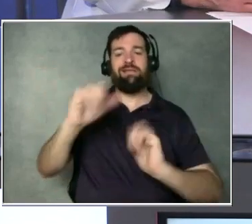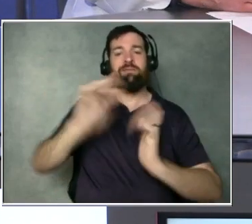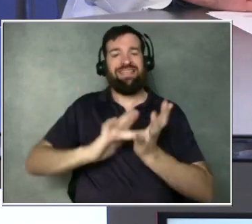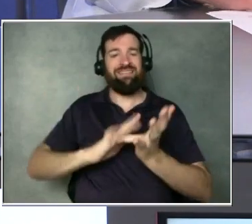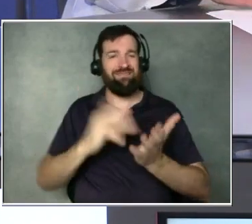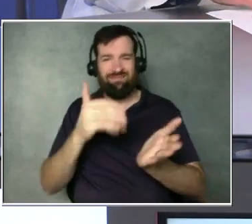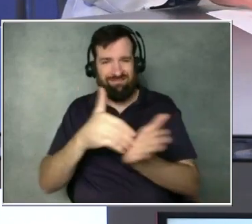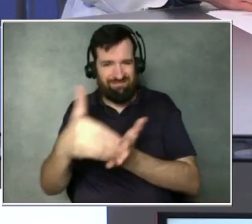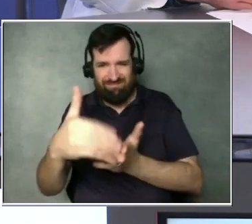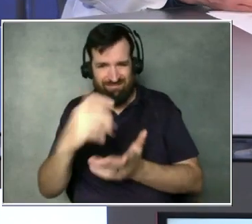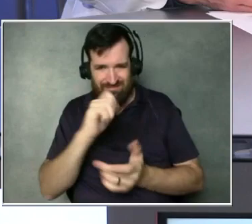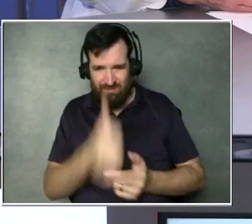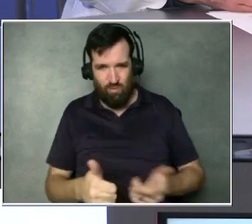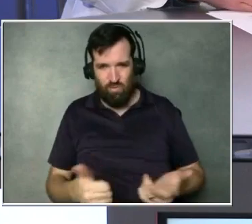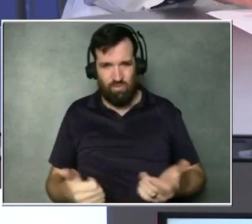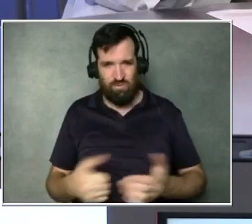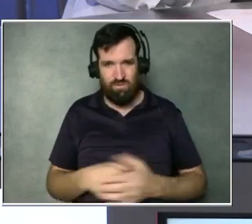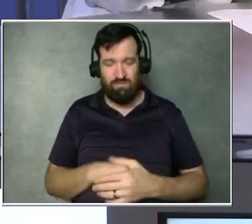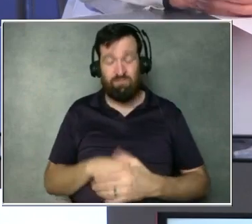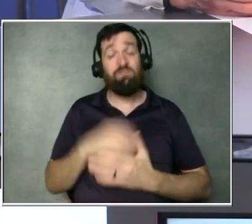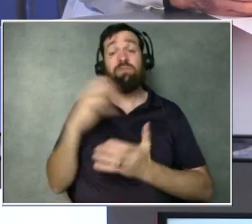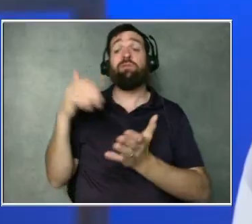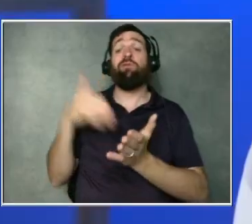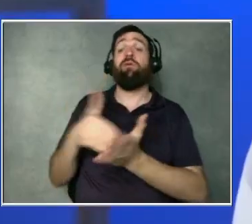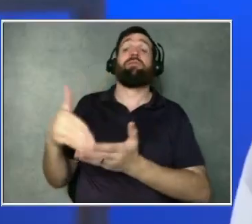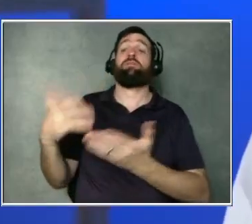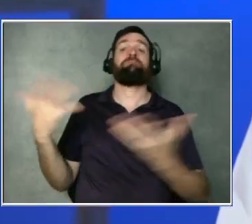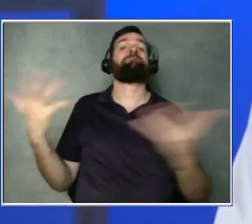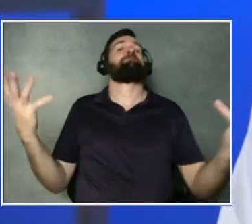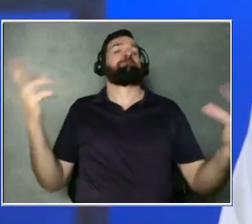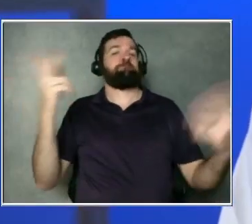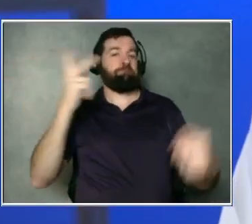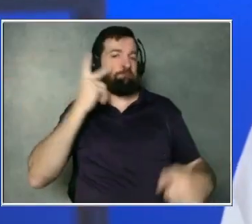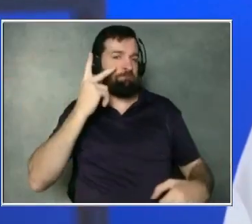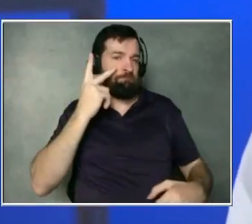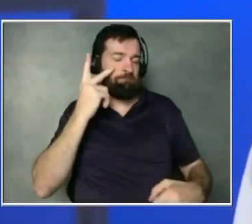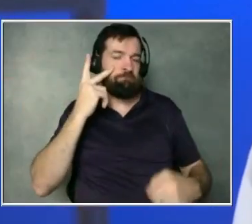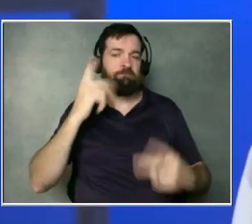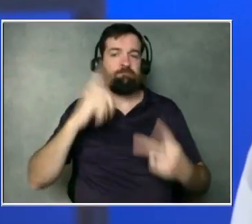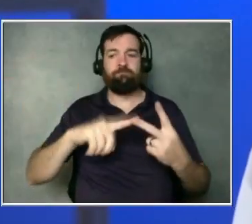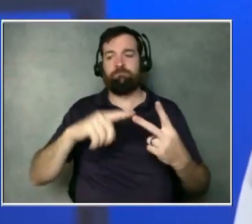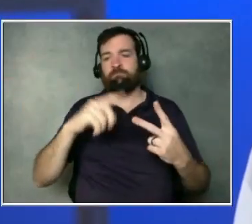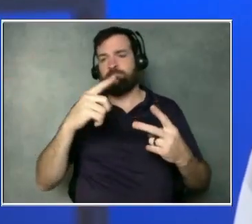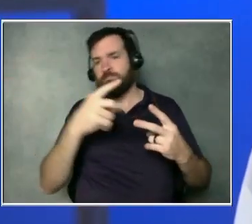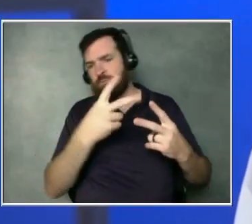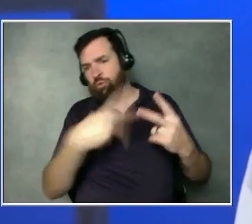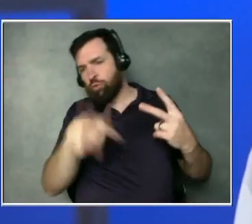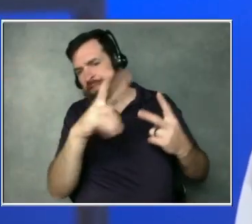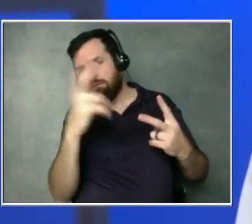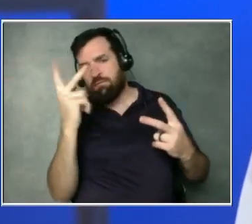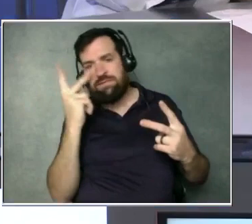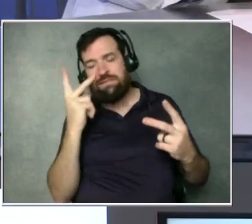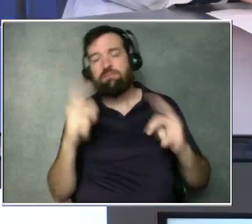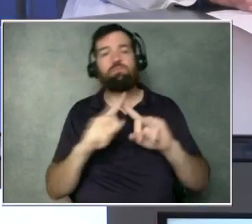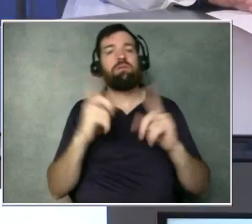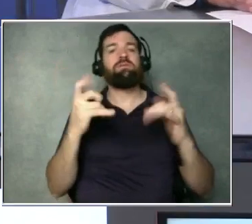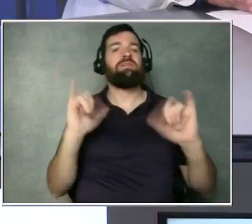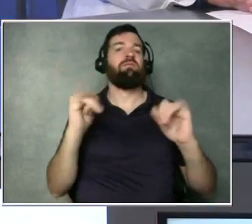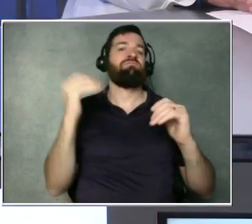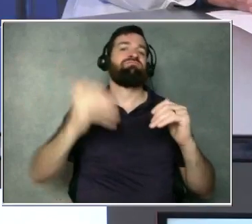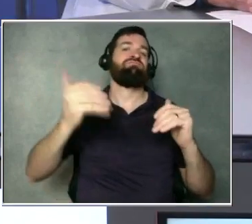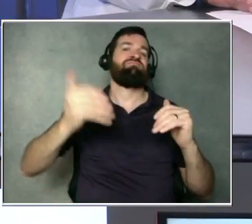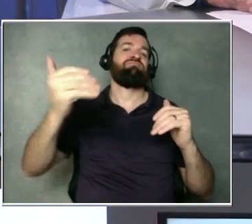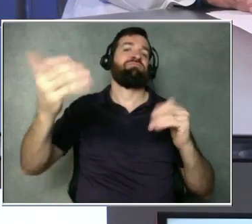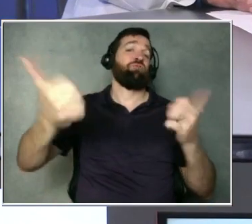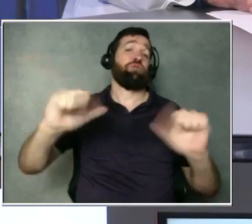answers. A lot of times the answers was, we'll see, we'll have to see what it's like in 2 weeks. But we kept continuing that and kept trying to be transparent